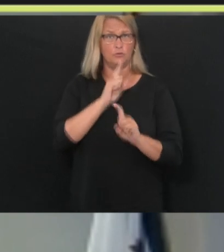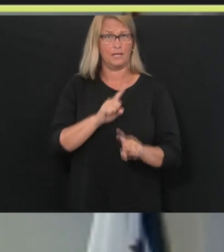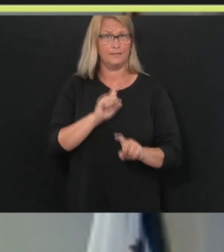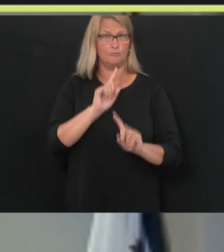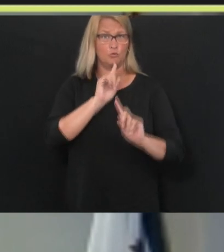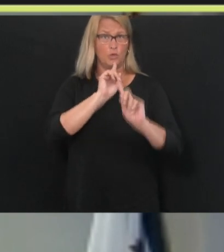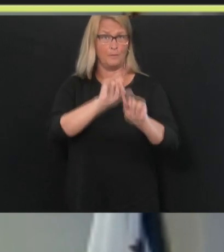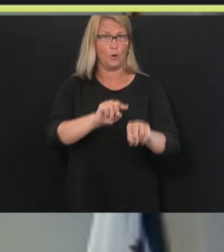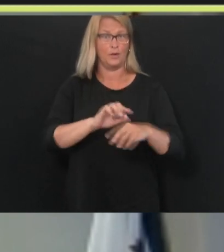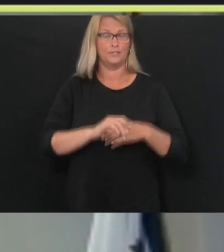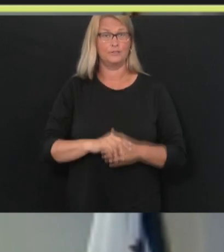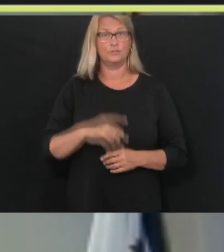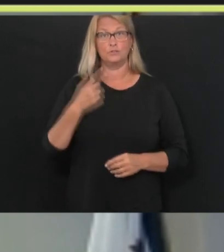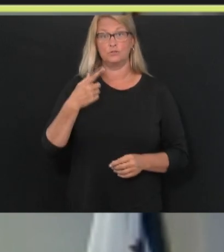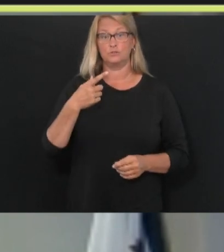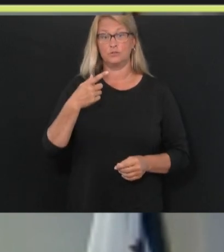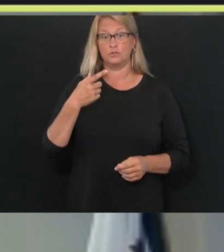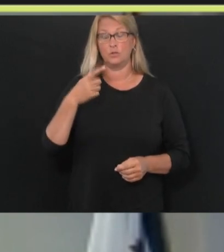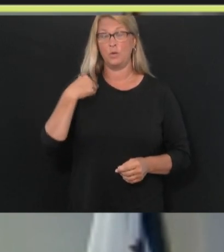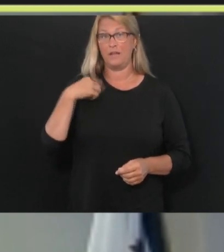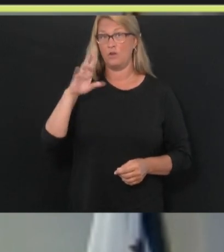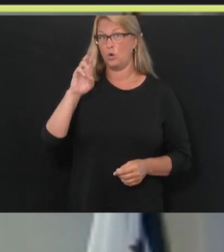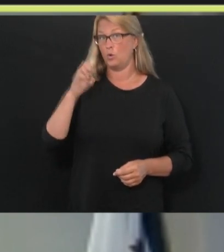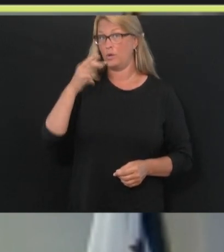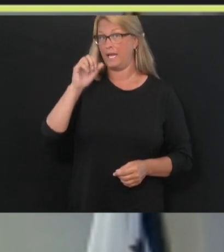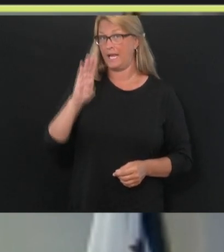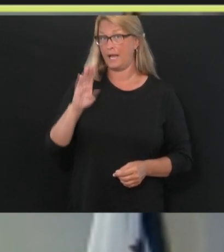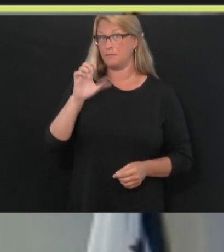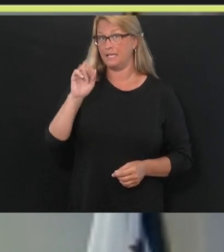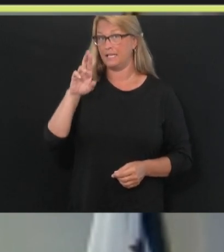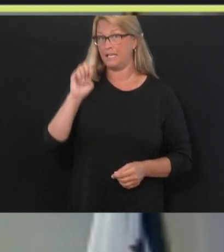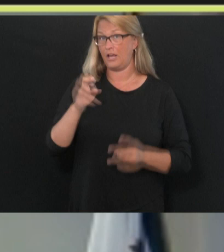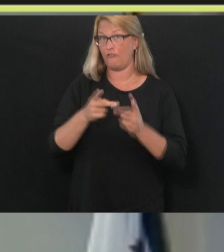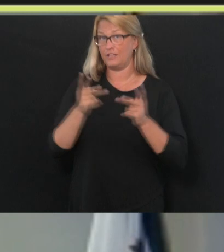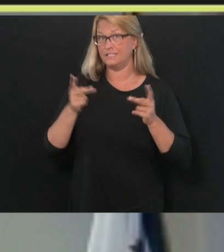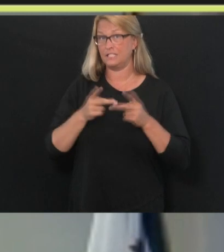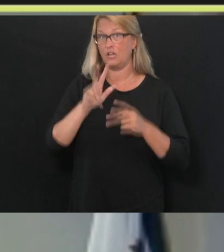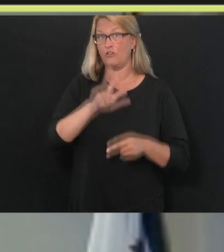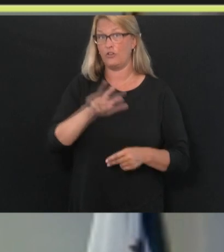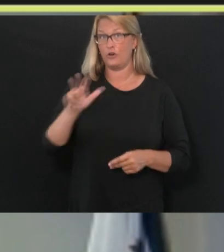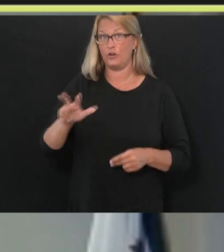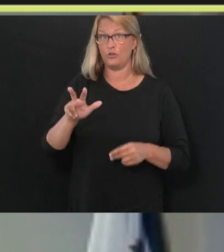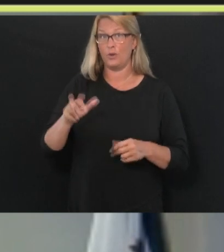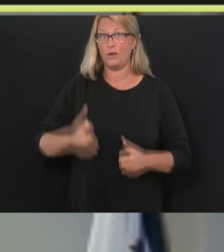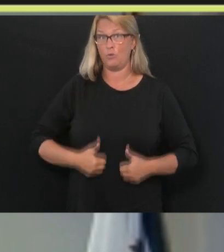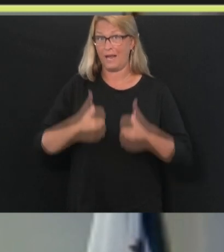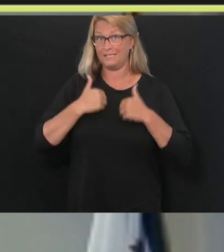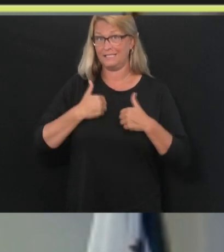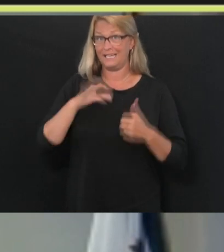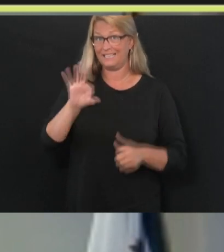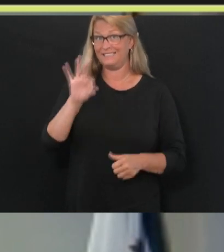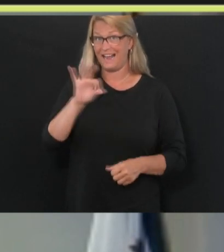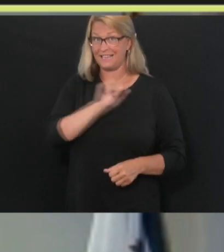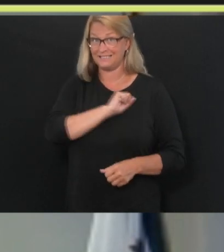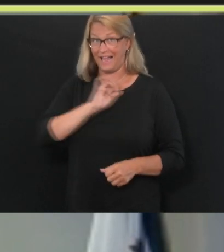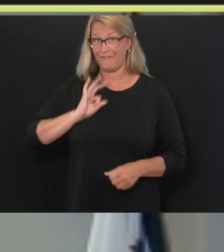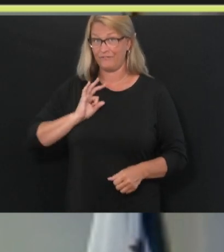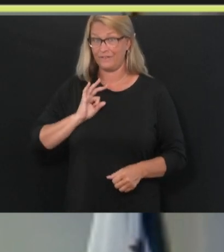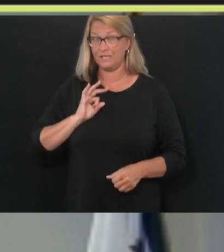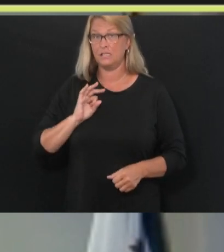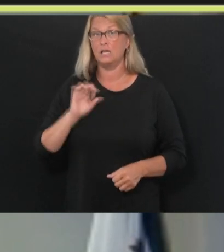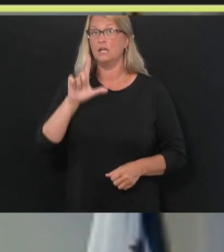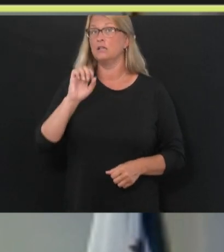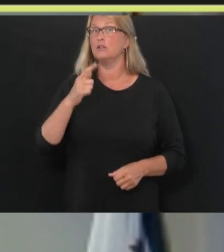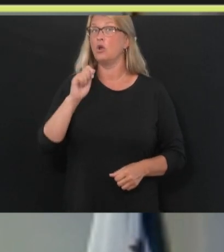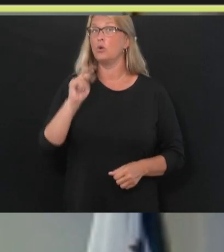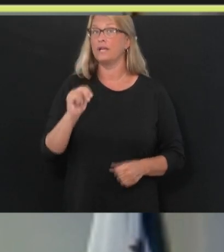at the Grant Rehab and Care Facility. That includes 33 residents and 9 staff. Logan